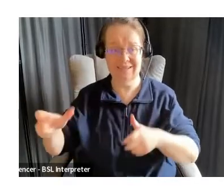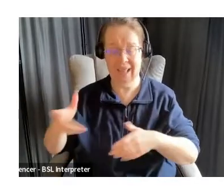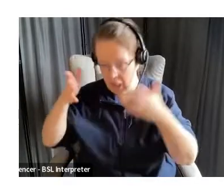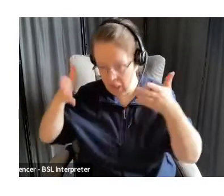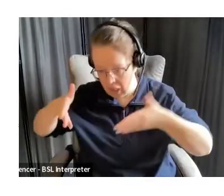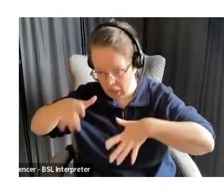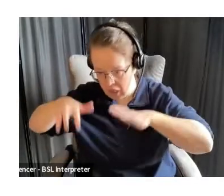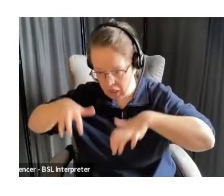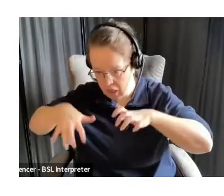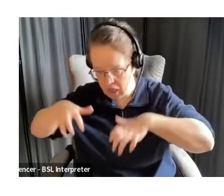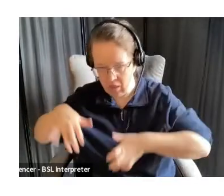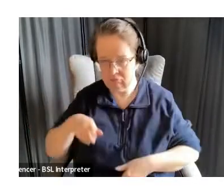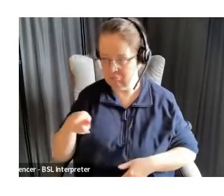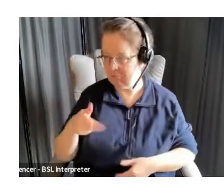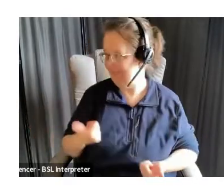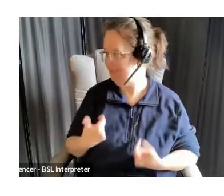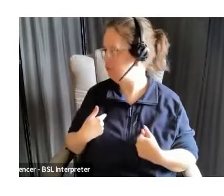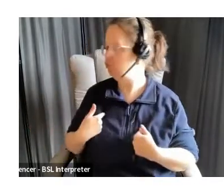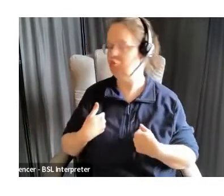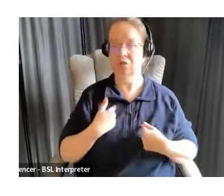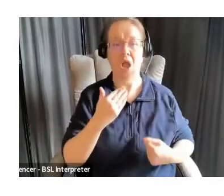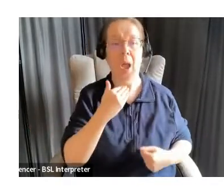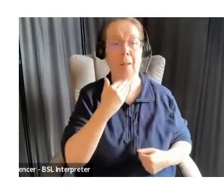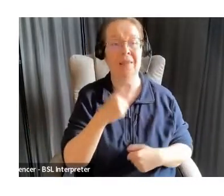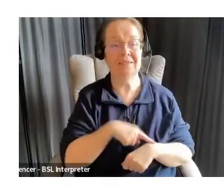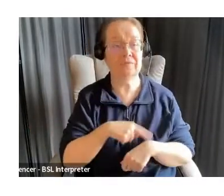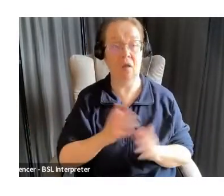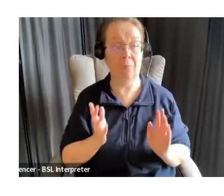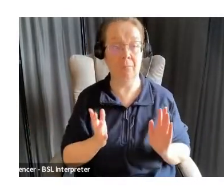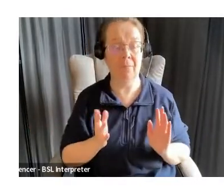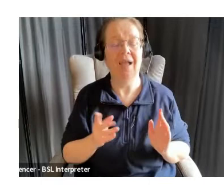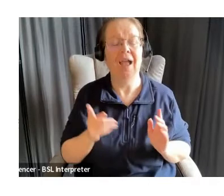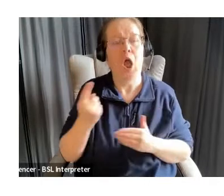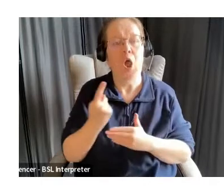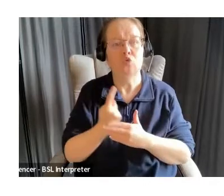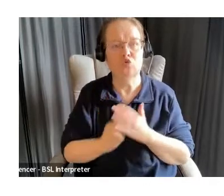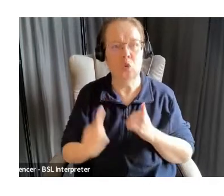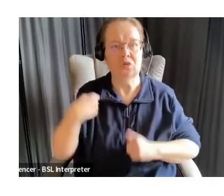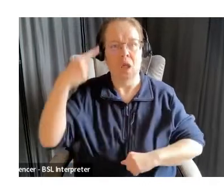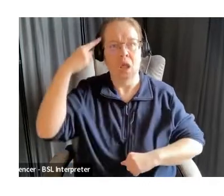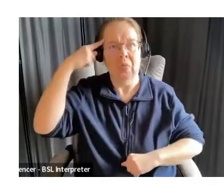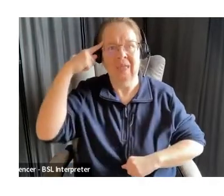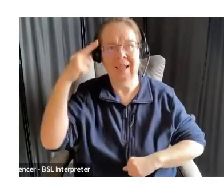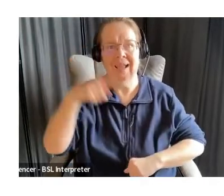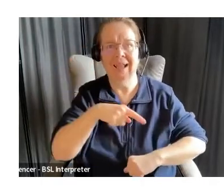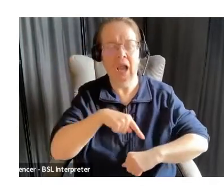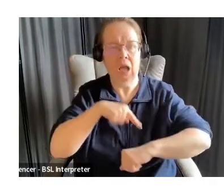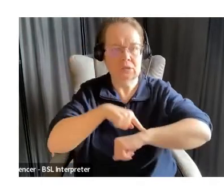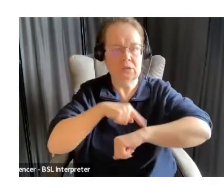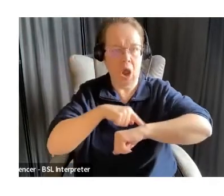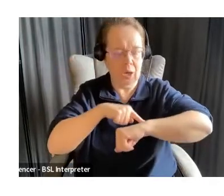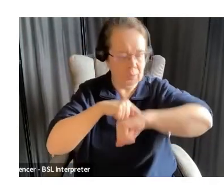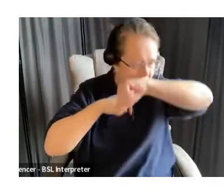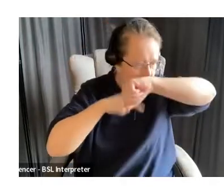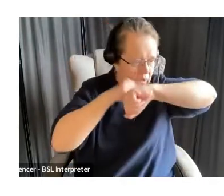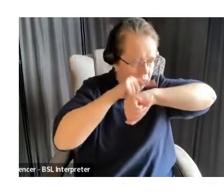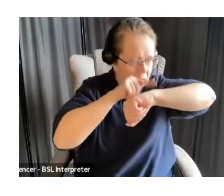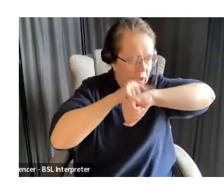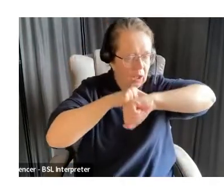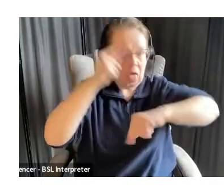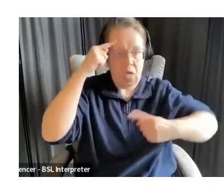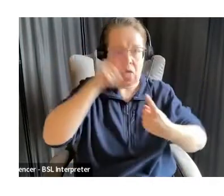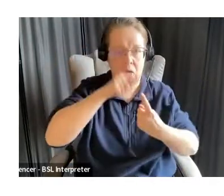and within plenty of time. It was just the thought of being timed that